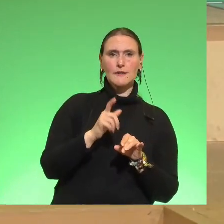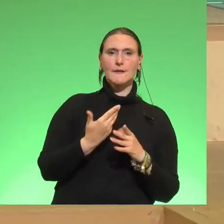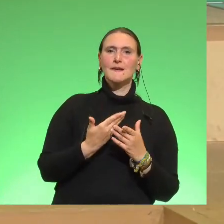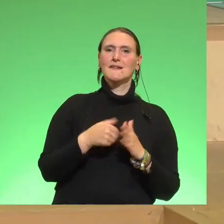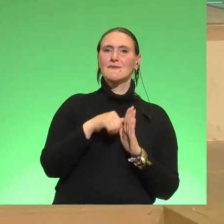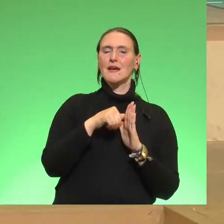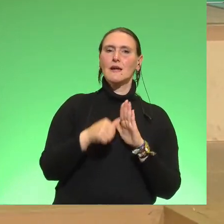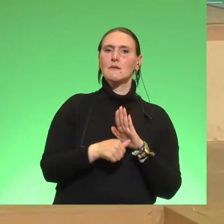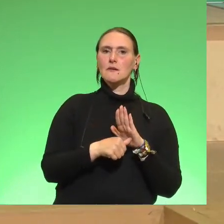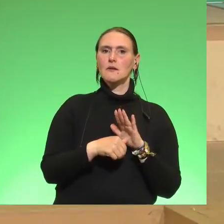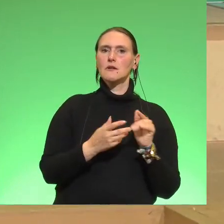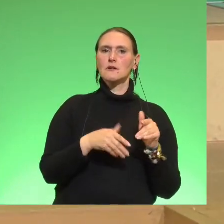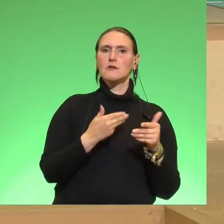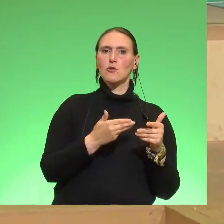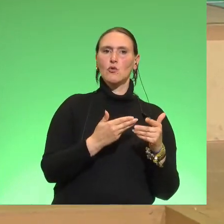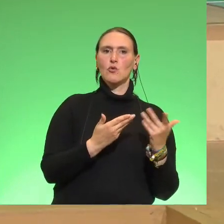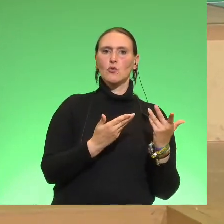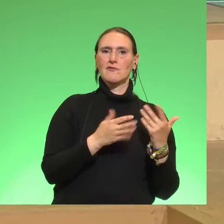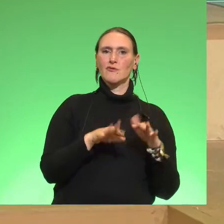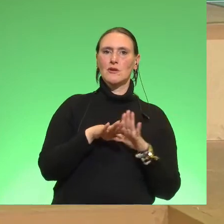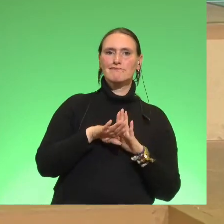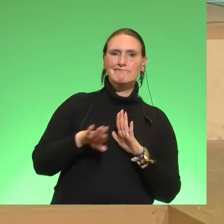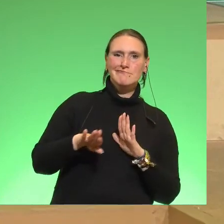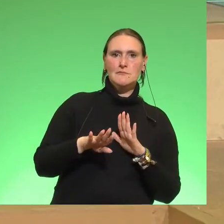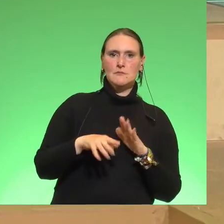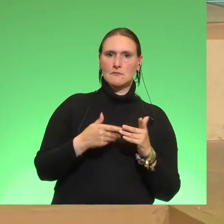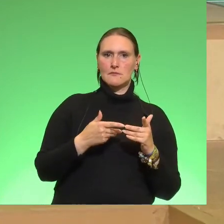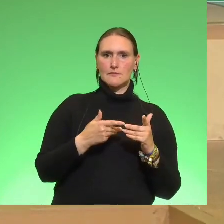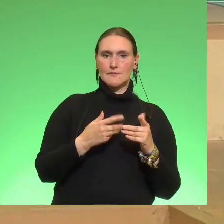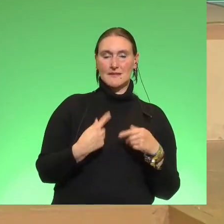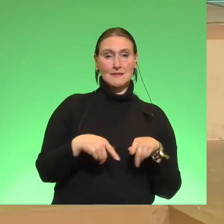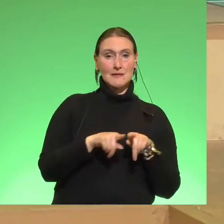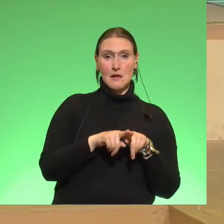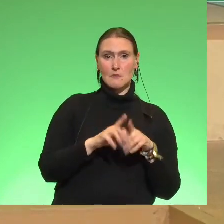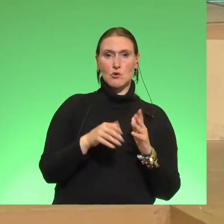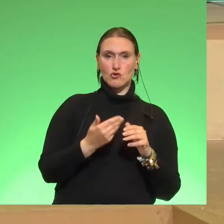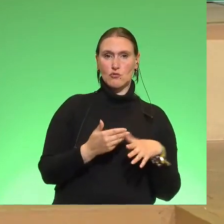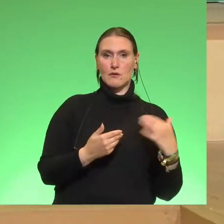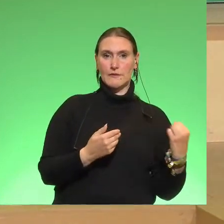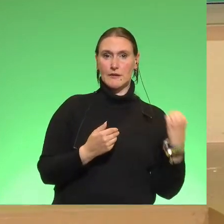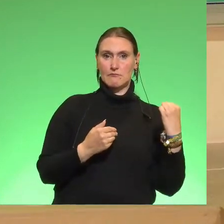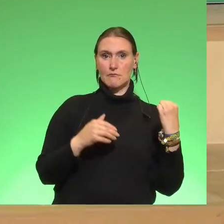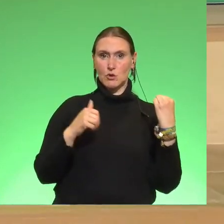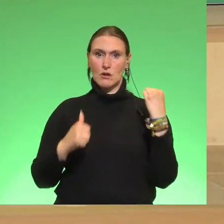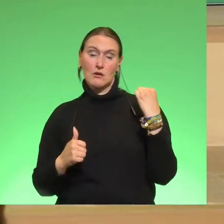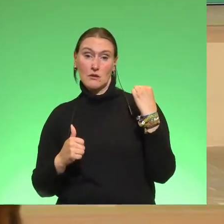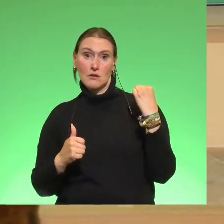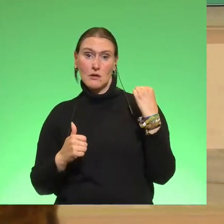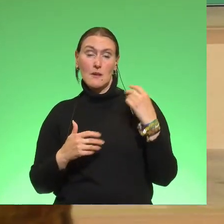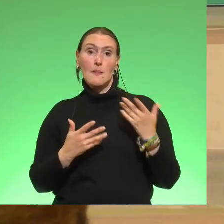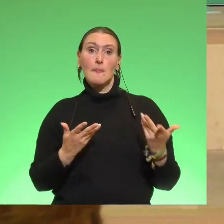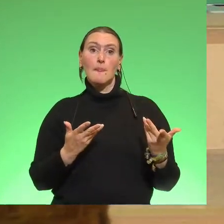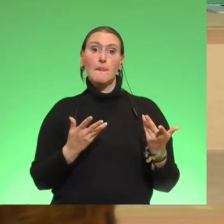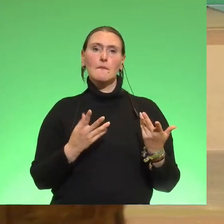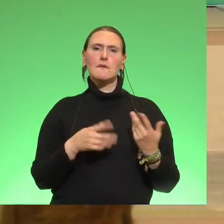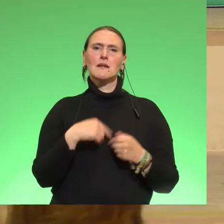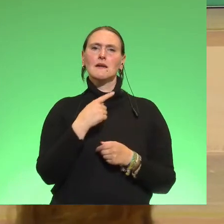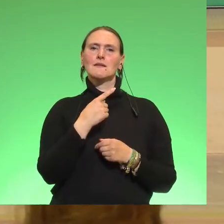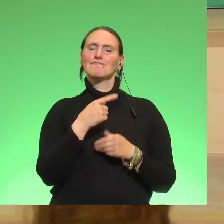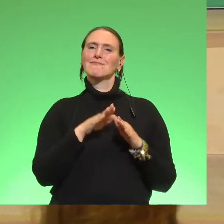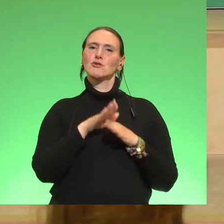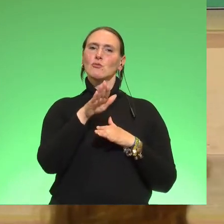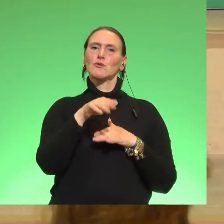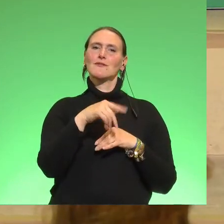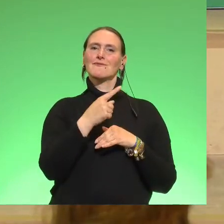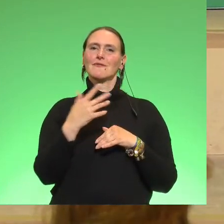being taken and sent away at the same time. Hence, not anymore Documenta 15, but Lumbung